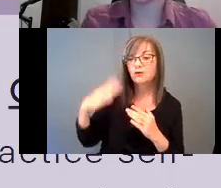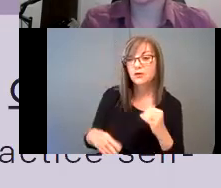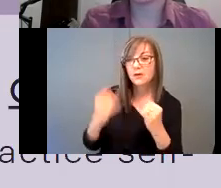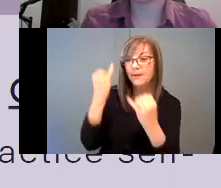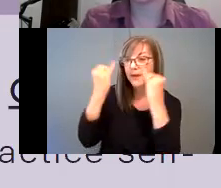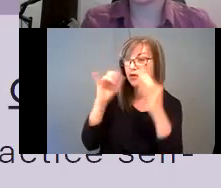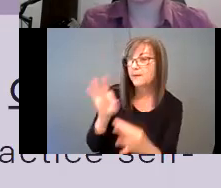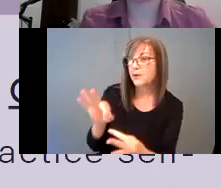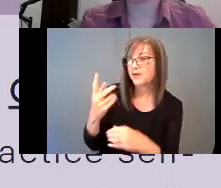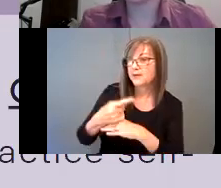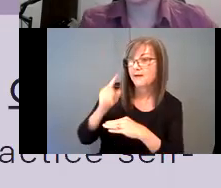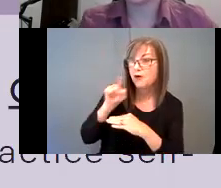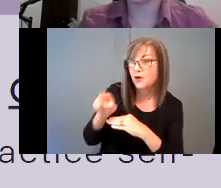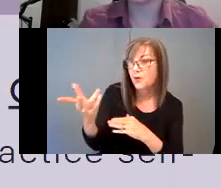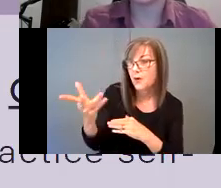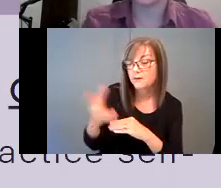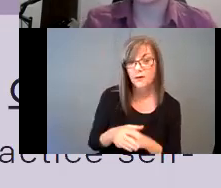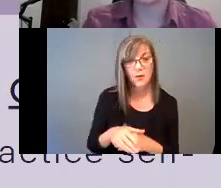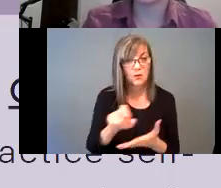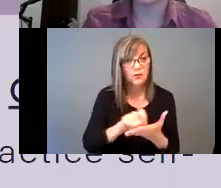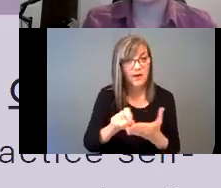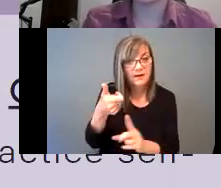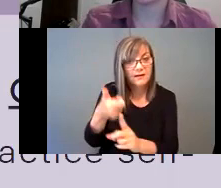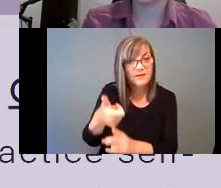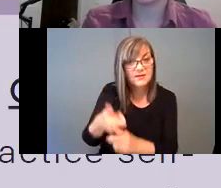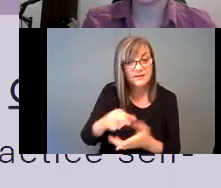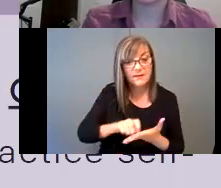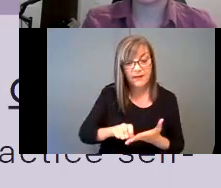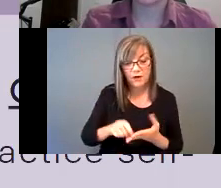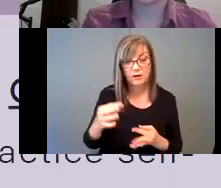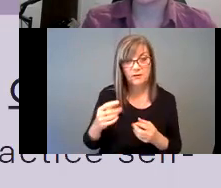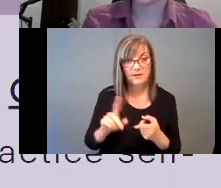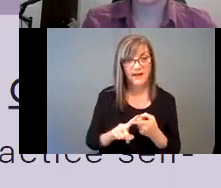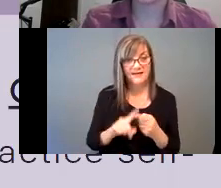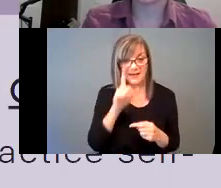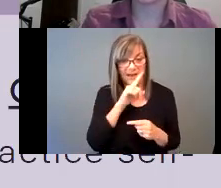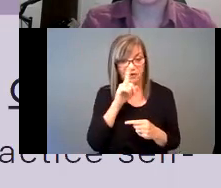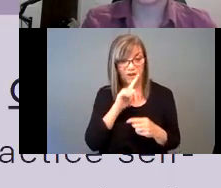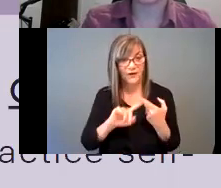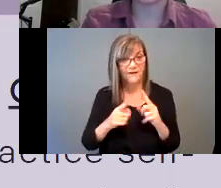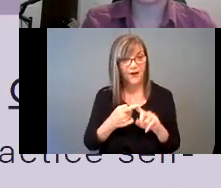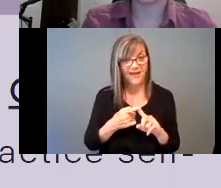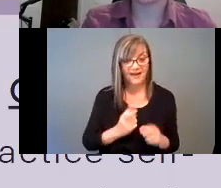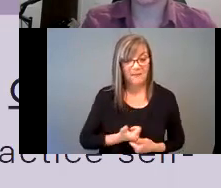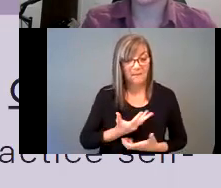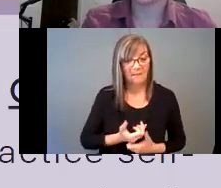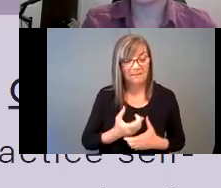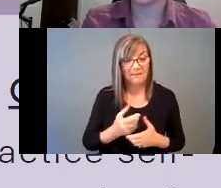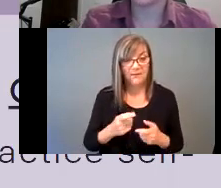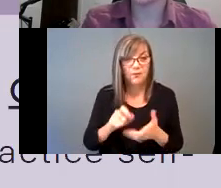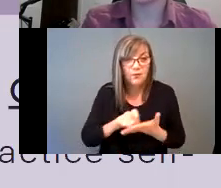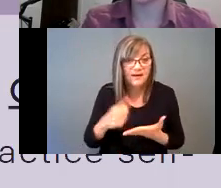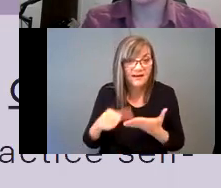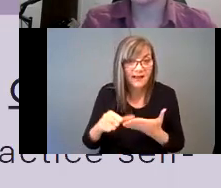them? Or having them write a letter to themselves as their imaginary friend. Thank you so much, everyone, for sharing. I think these are